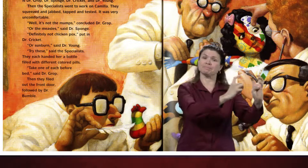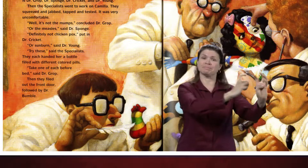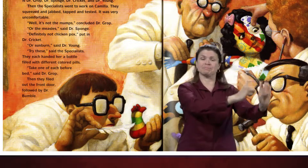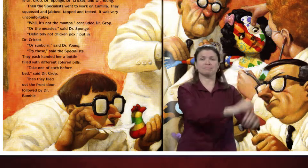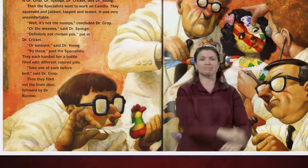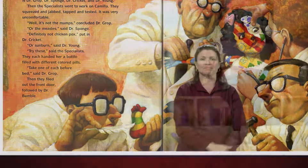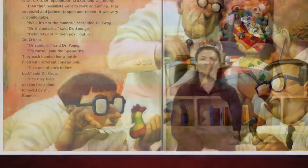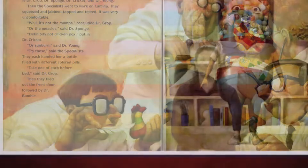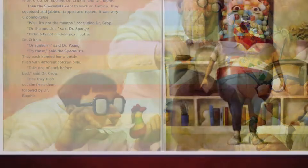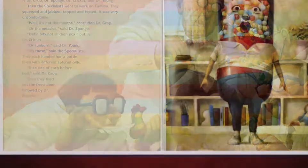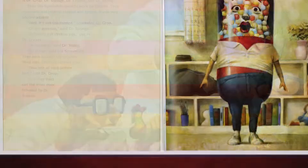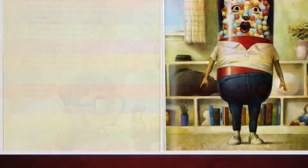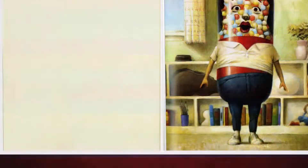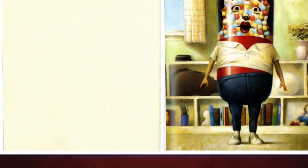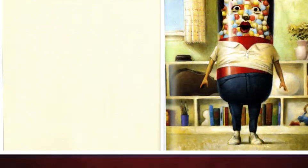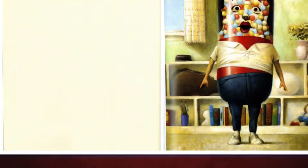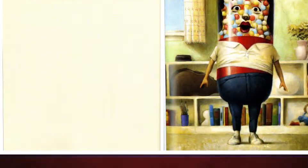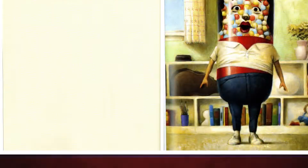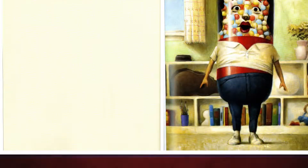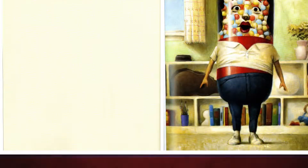Bumble.